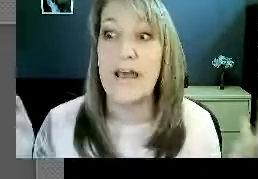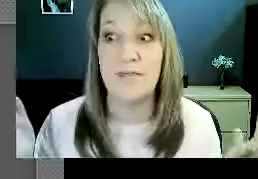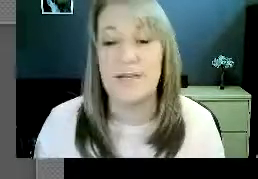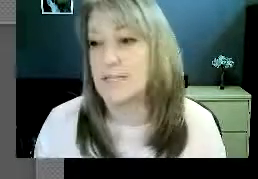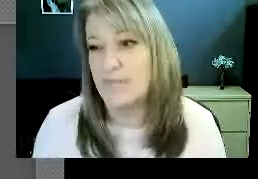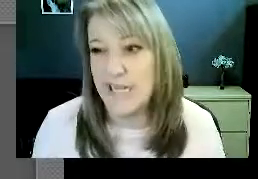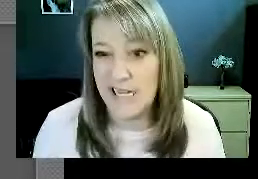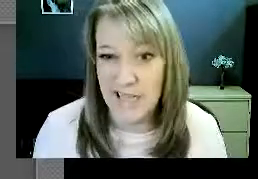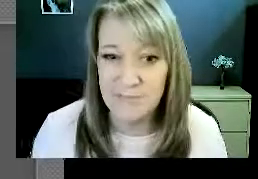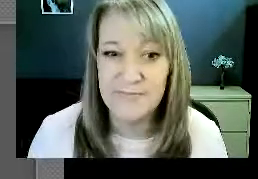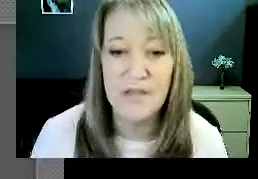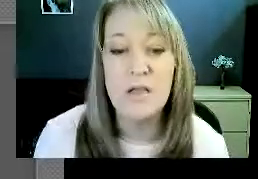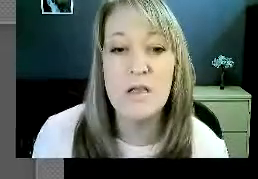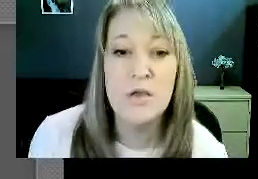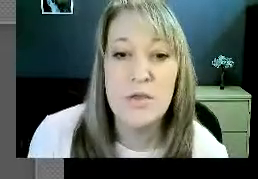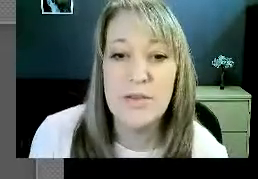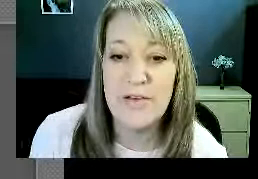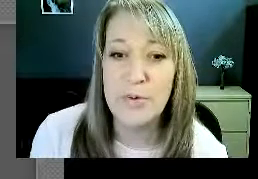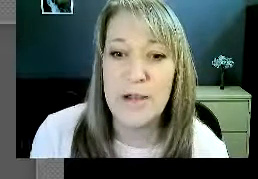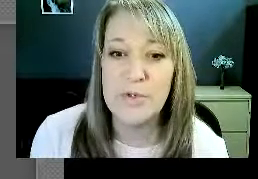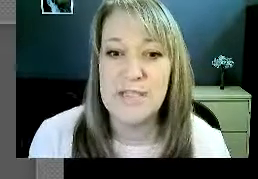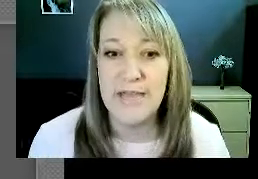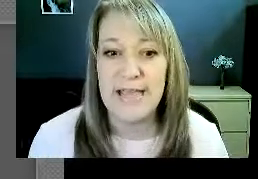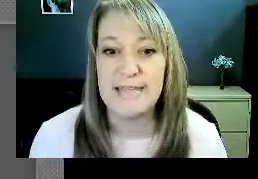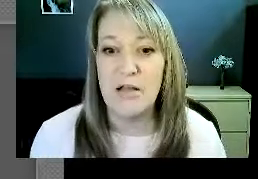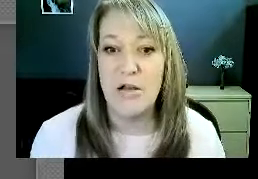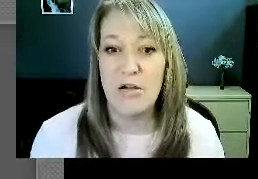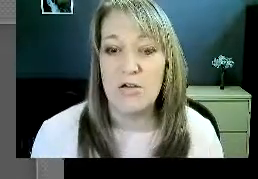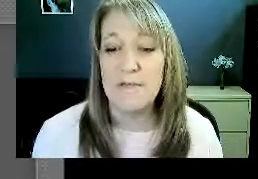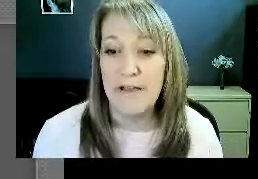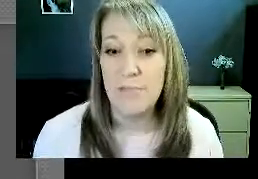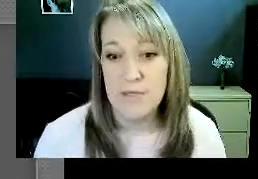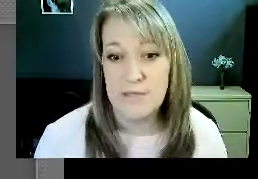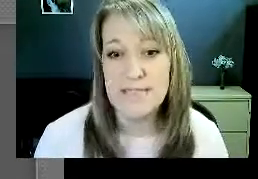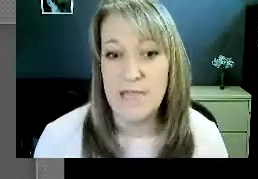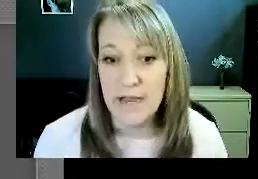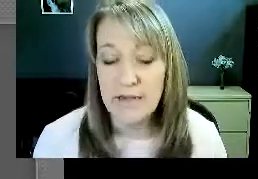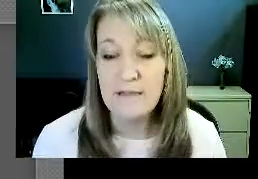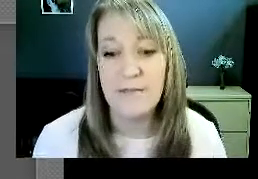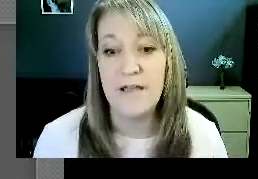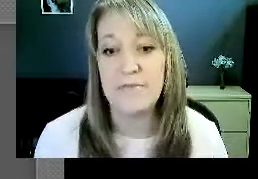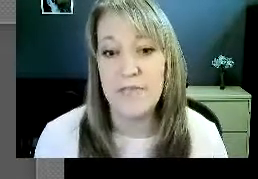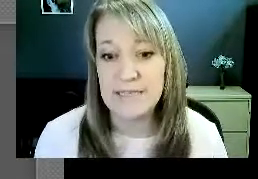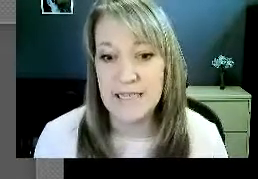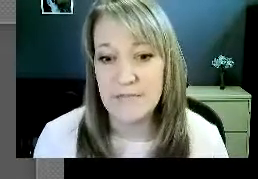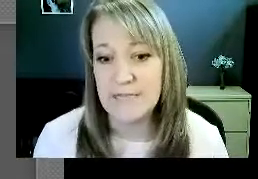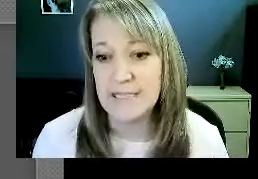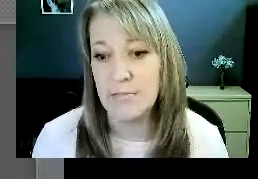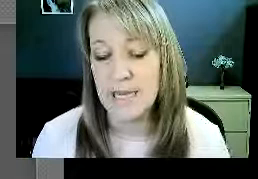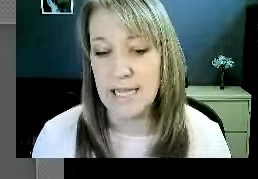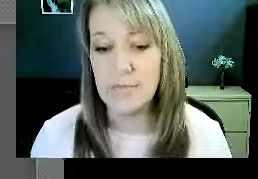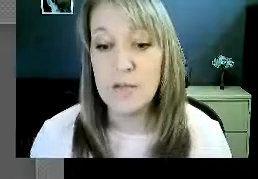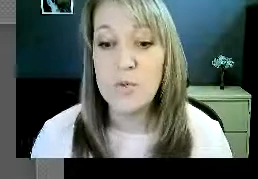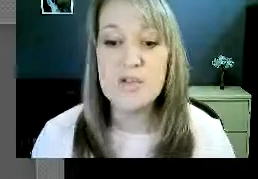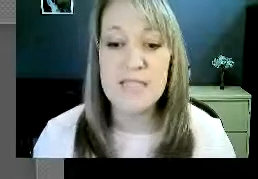or enough that it doesn't mean anything. The 5 parameters of ASL are the 5 parts of a sign, the 5 things that give the